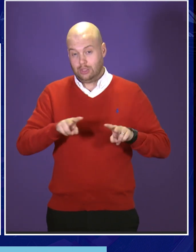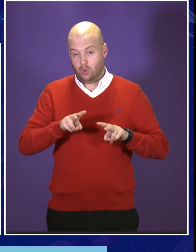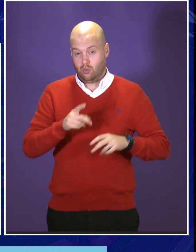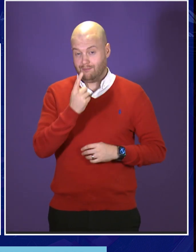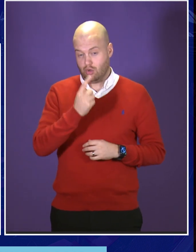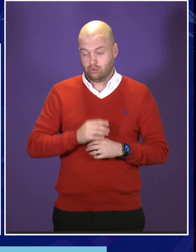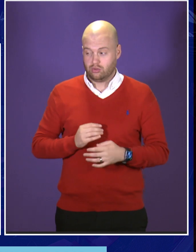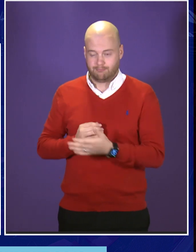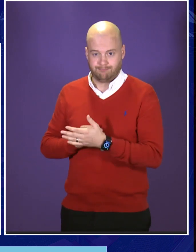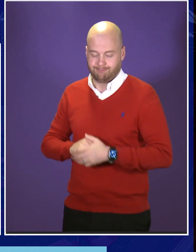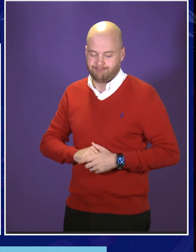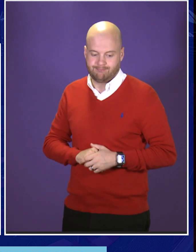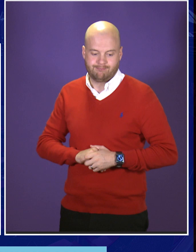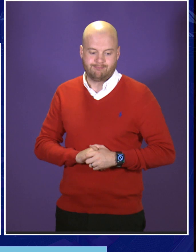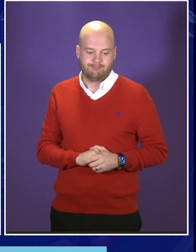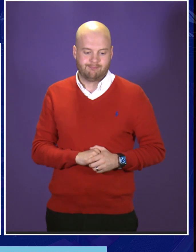quickly.